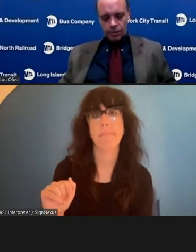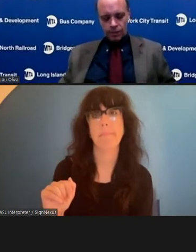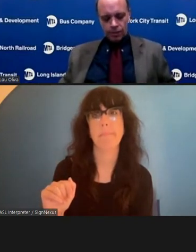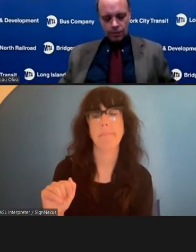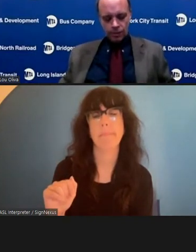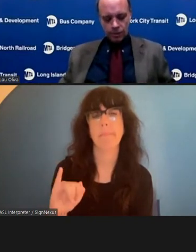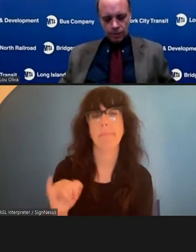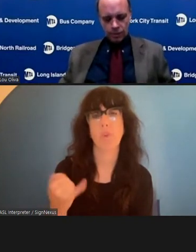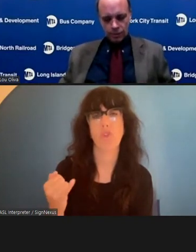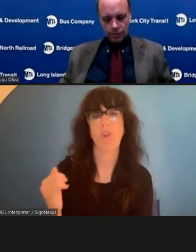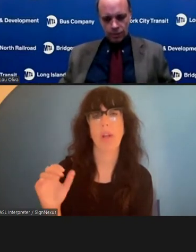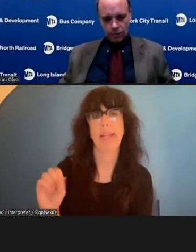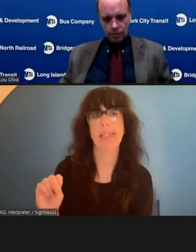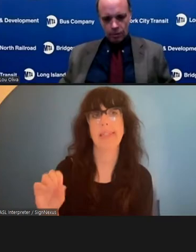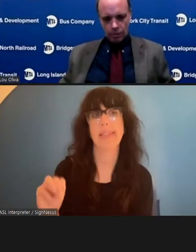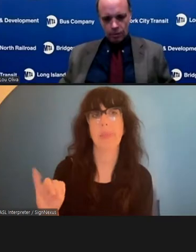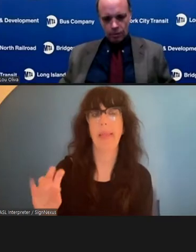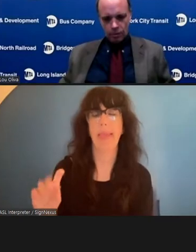johnny smith